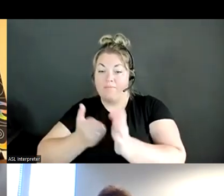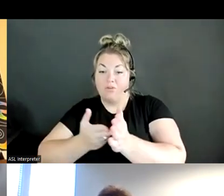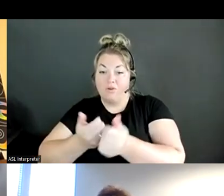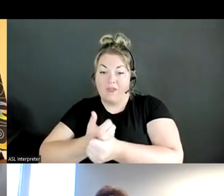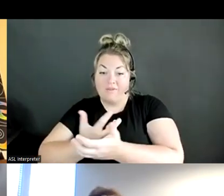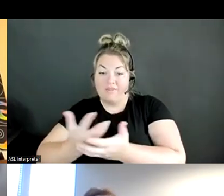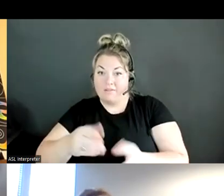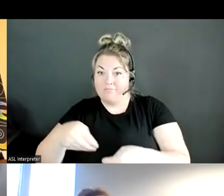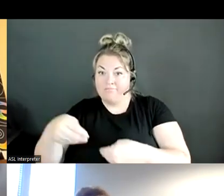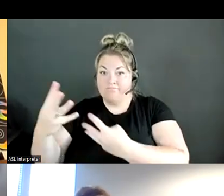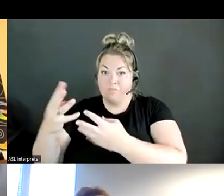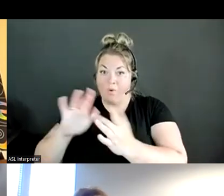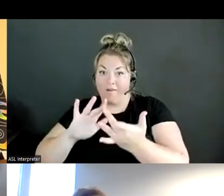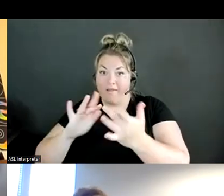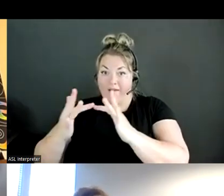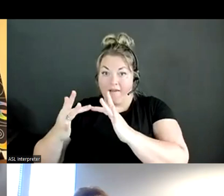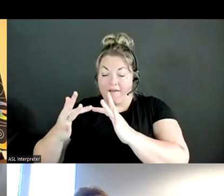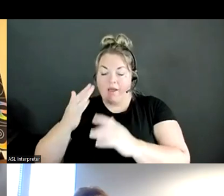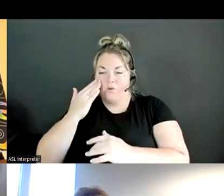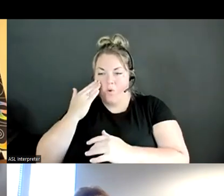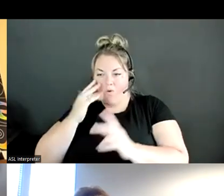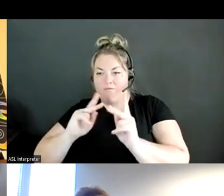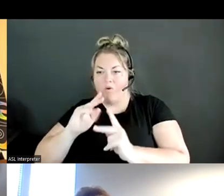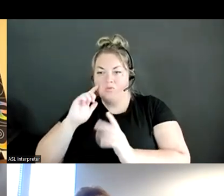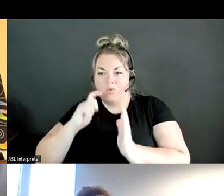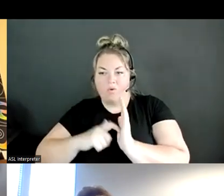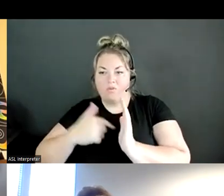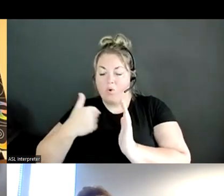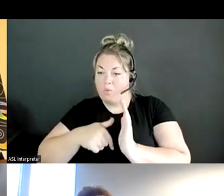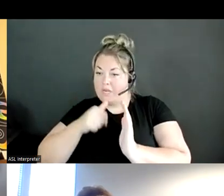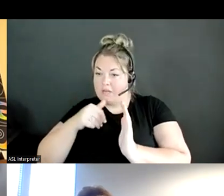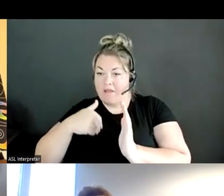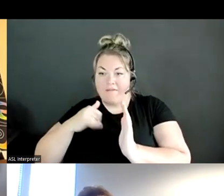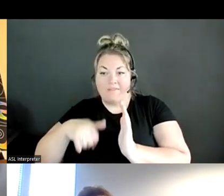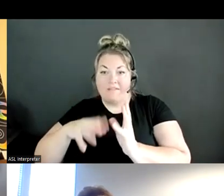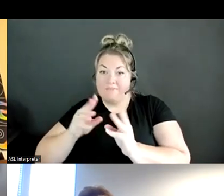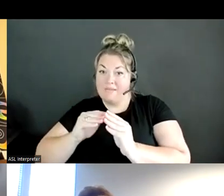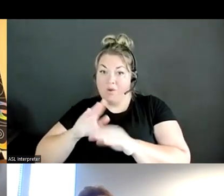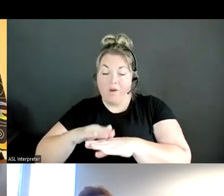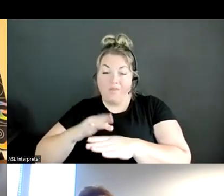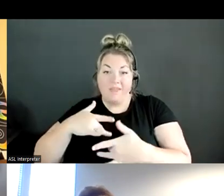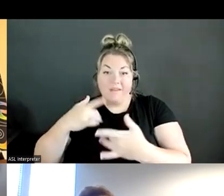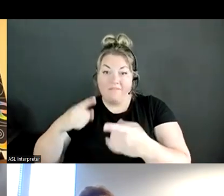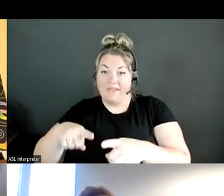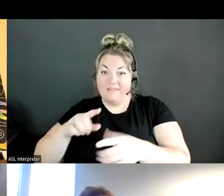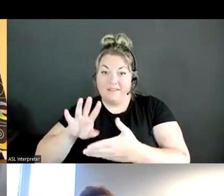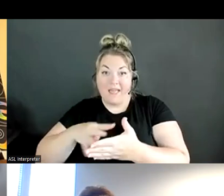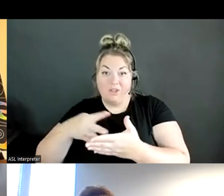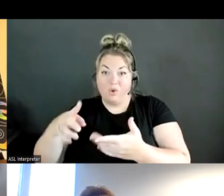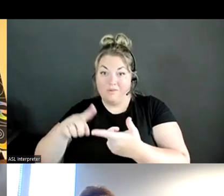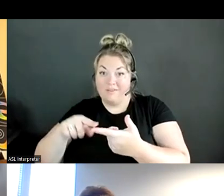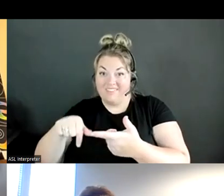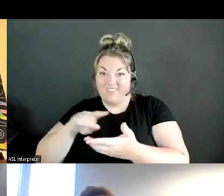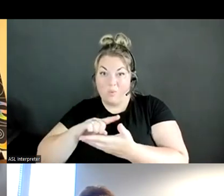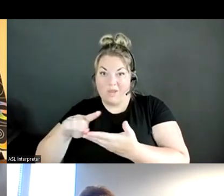up online. I mean, I know folks noticed we didn't have this meeting on the events calendar till earlier this week. It's